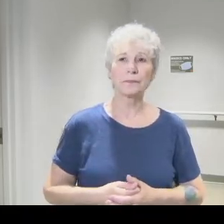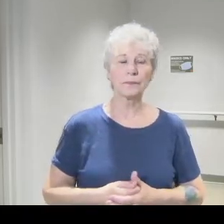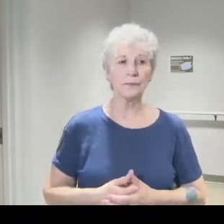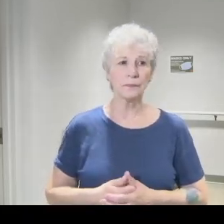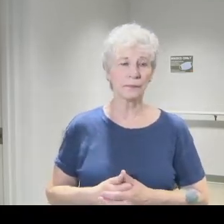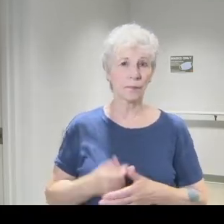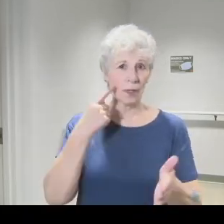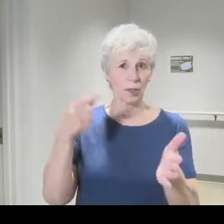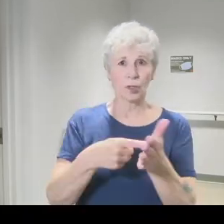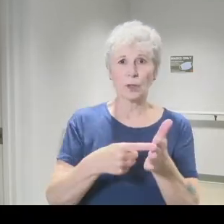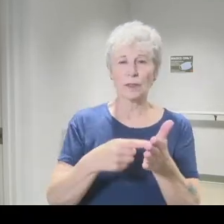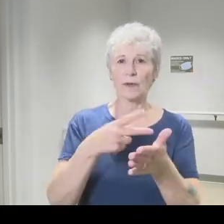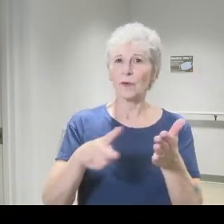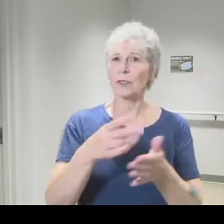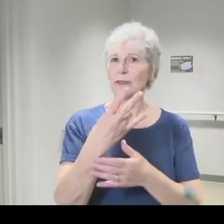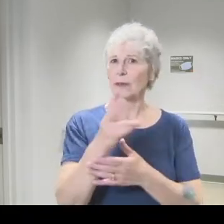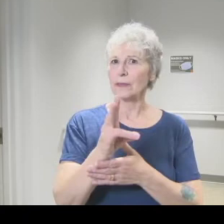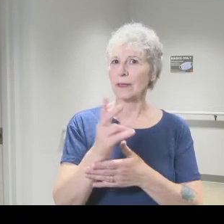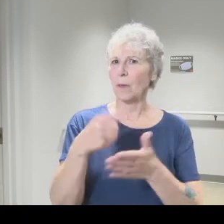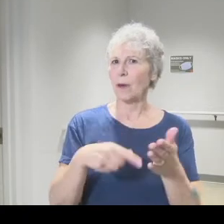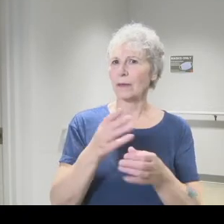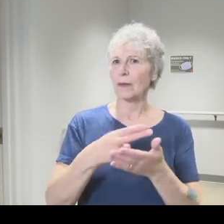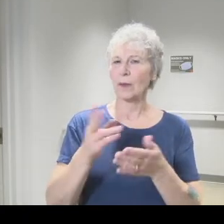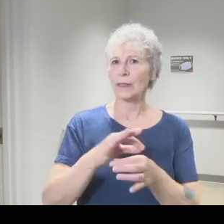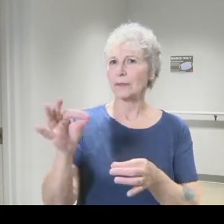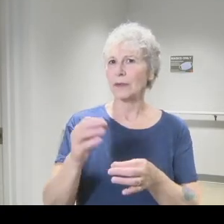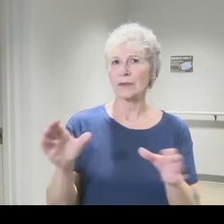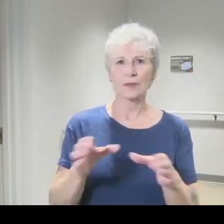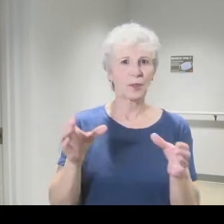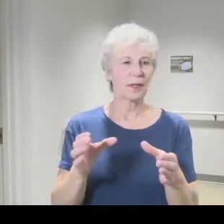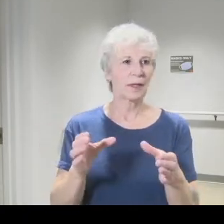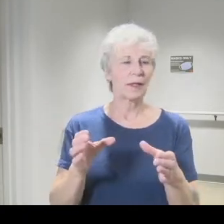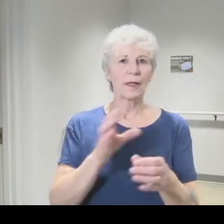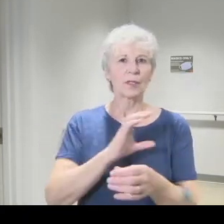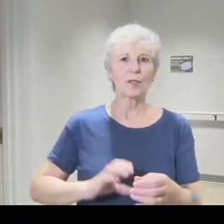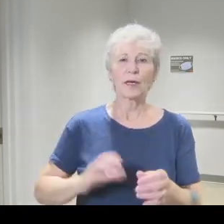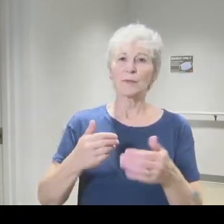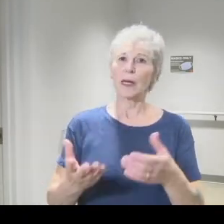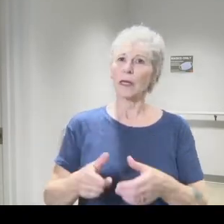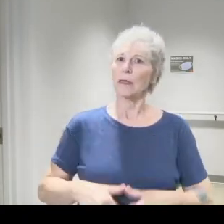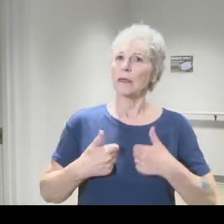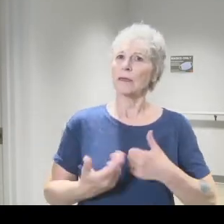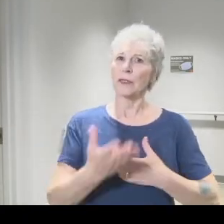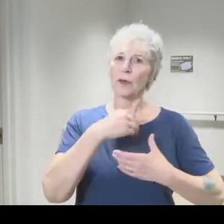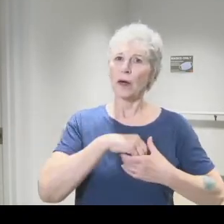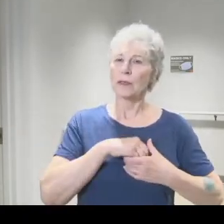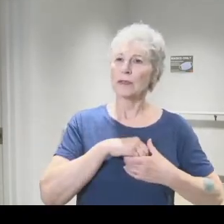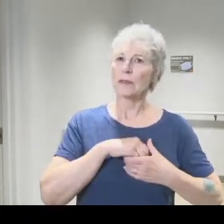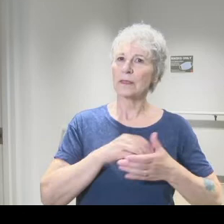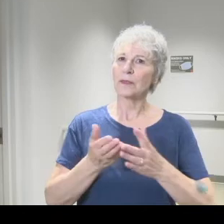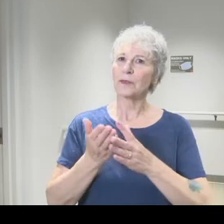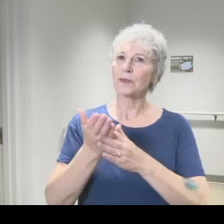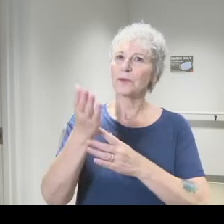So notice in verse 17 what the Holy Spirit is doing in our hearts, "so that Christ may dwell in your hearts through